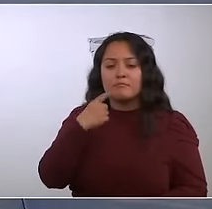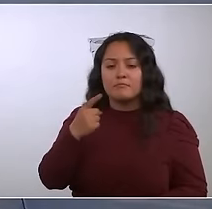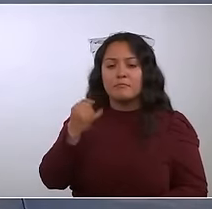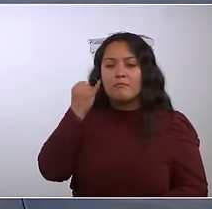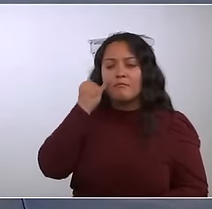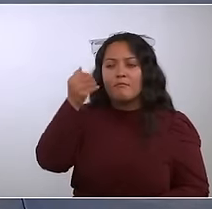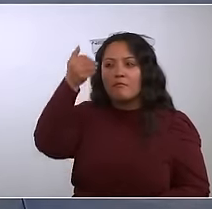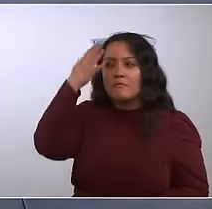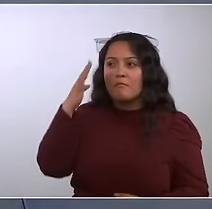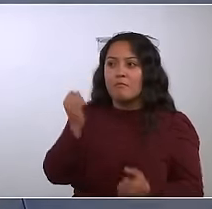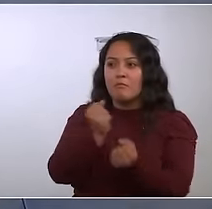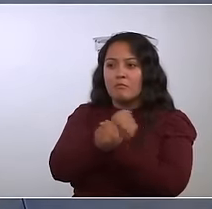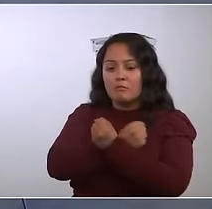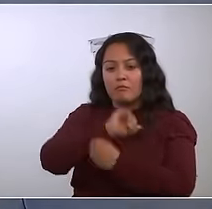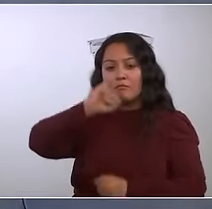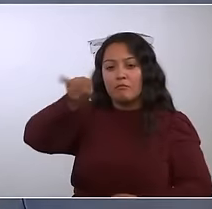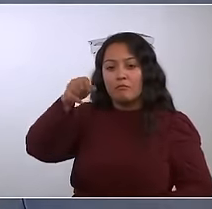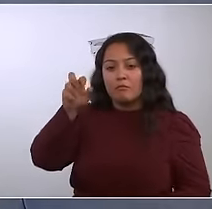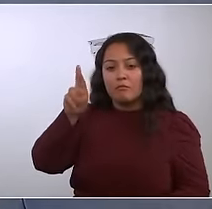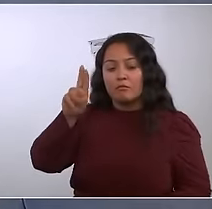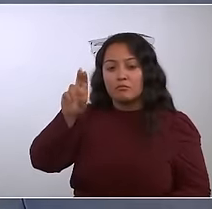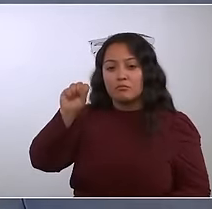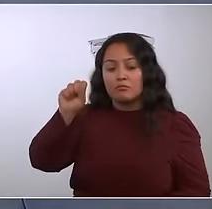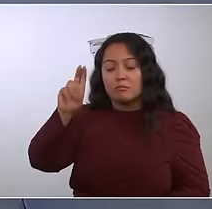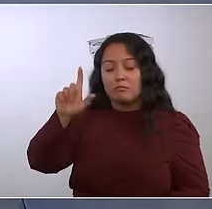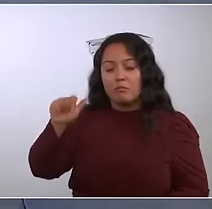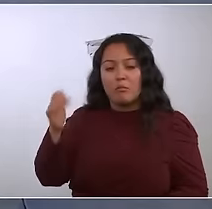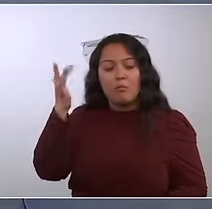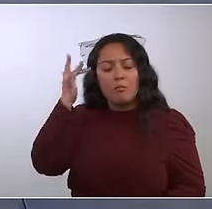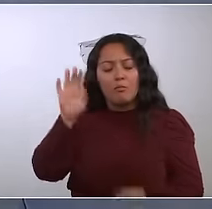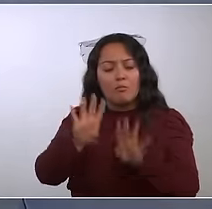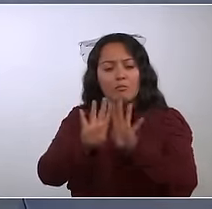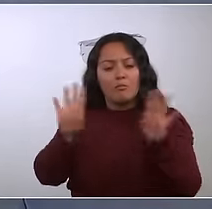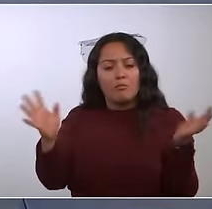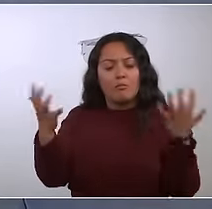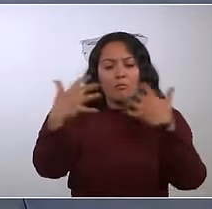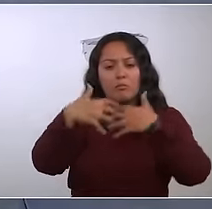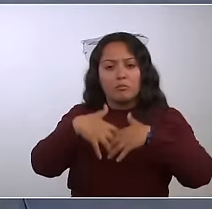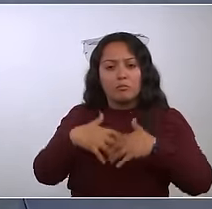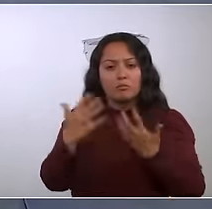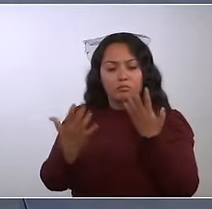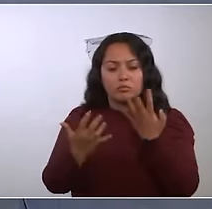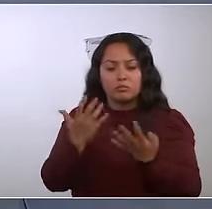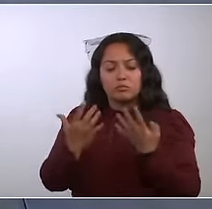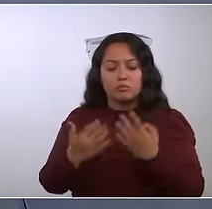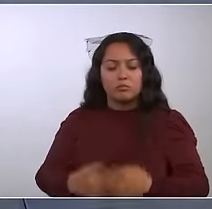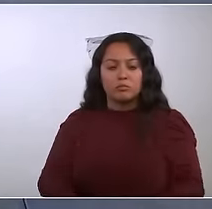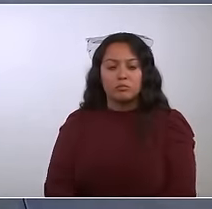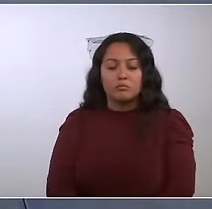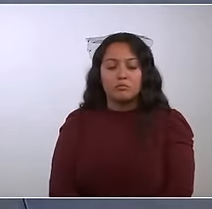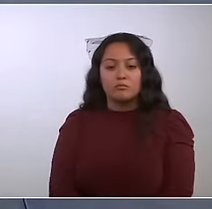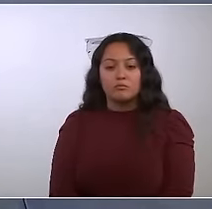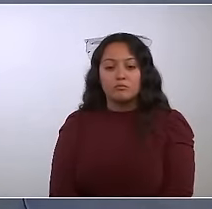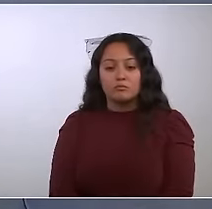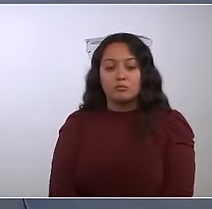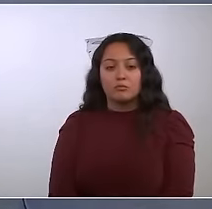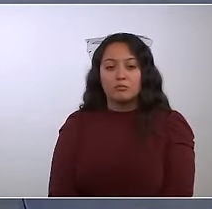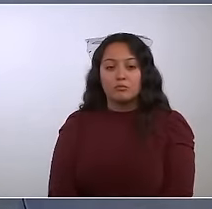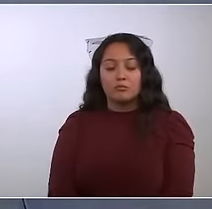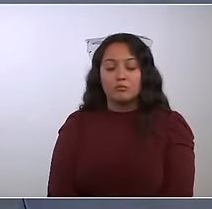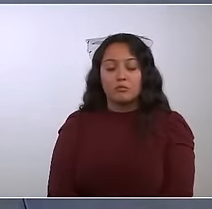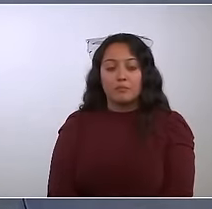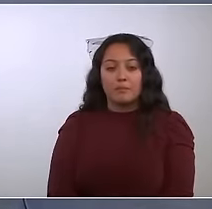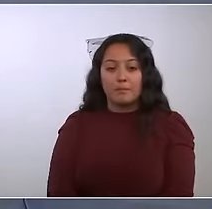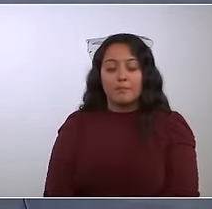Dios amaba tanto why Jerusalén, were the walls in ruin and the gates burned down? ¿Cómo es que los muros se habían caído y las puertas quemadas? If God